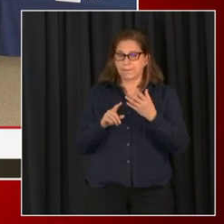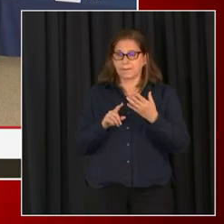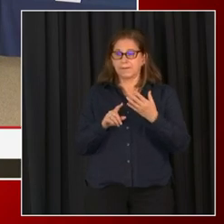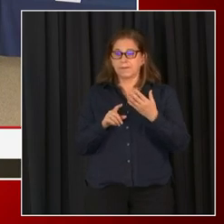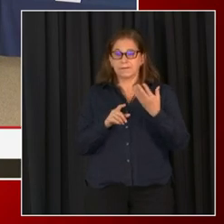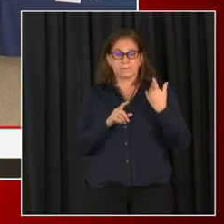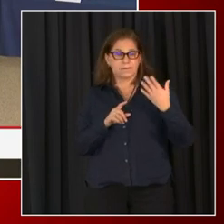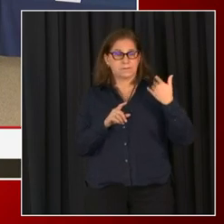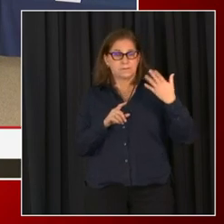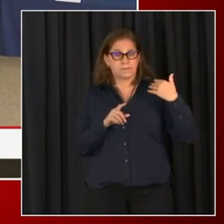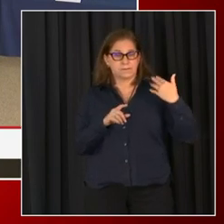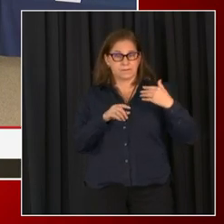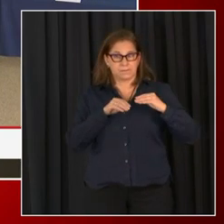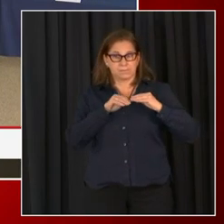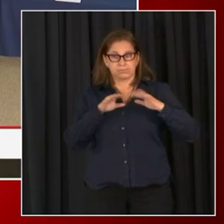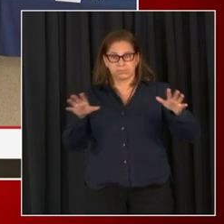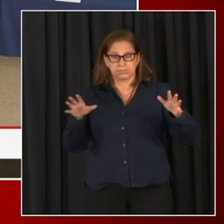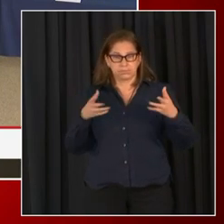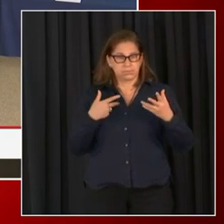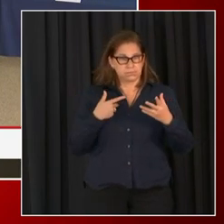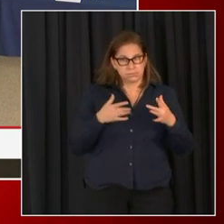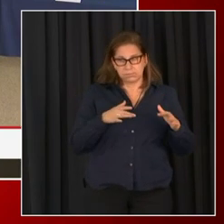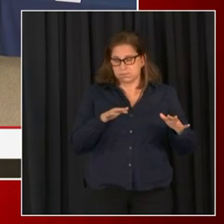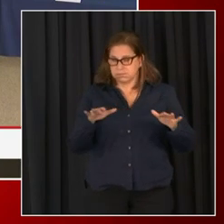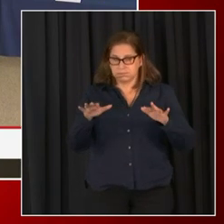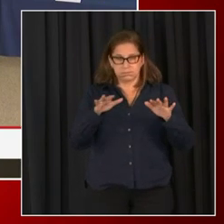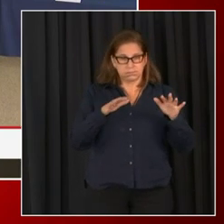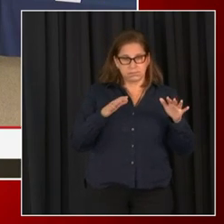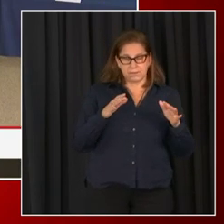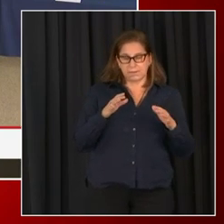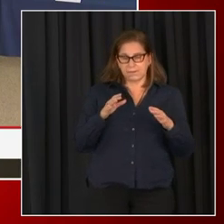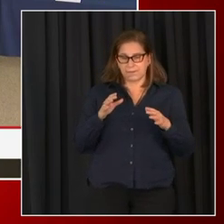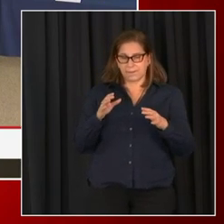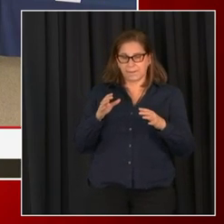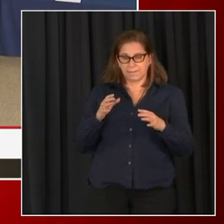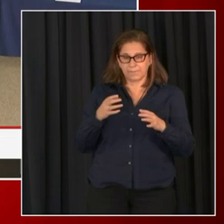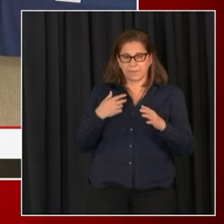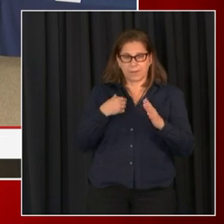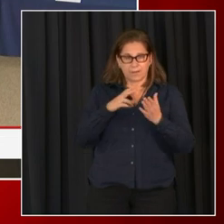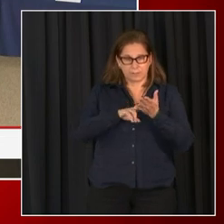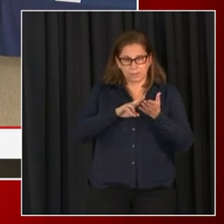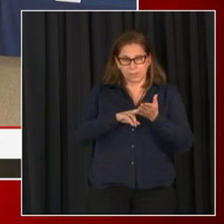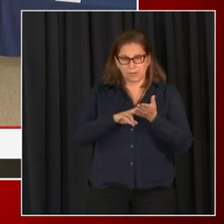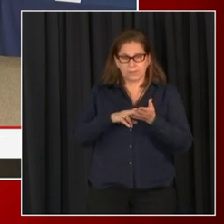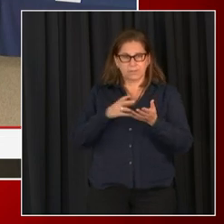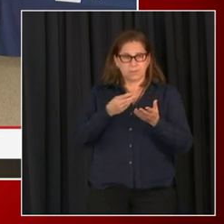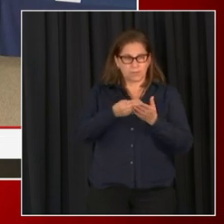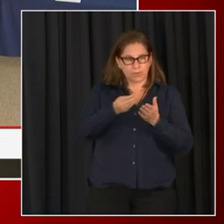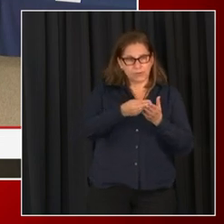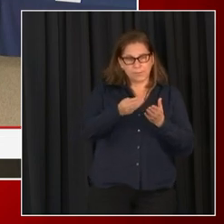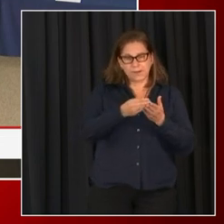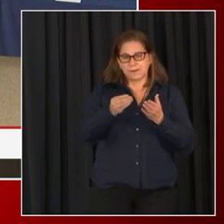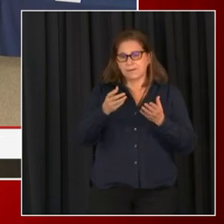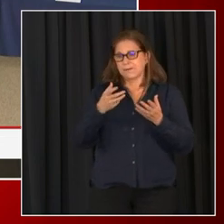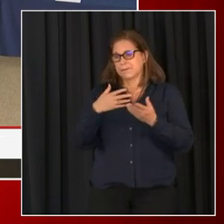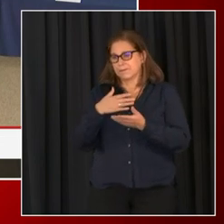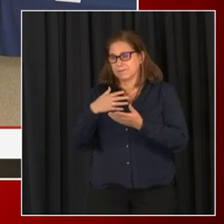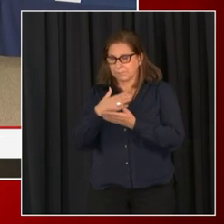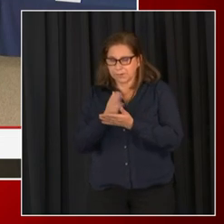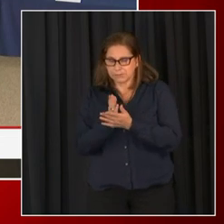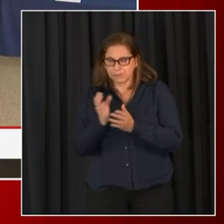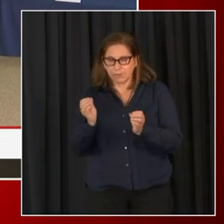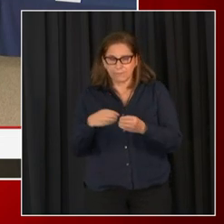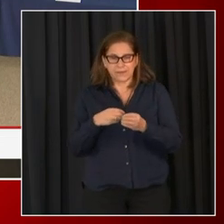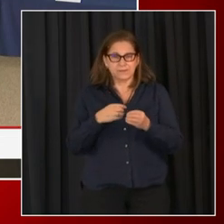with the Office of Contract and Procurement, with the Budget Office under the CA, and with HCMA and my